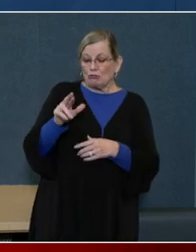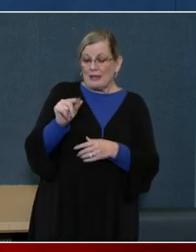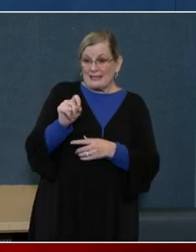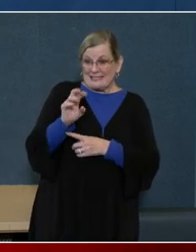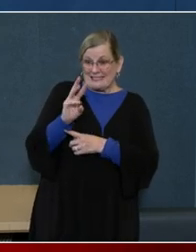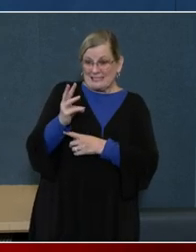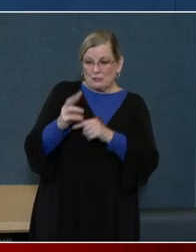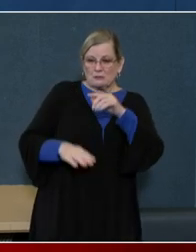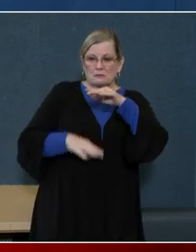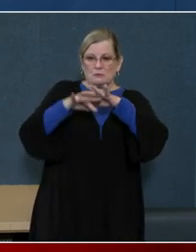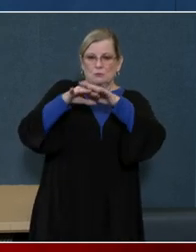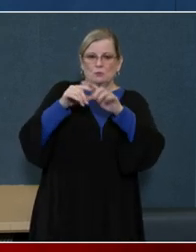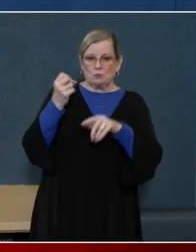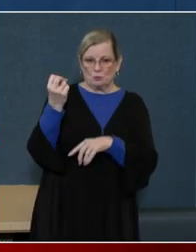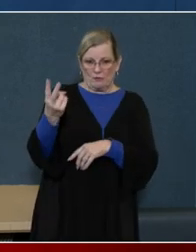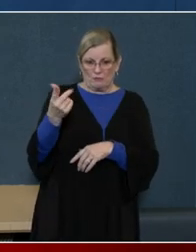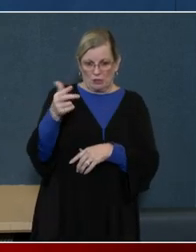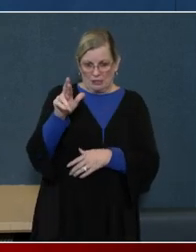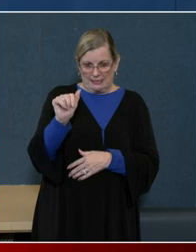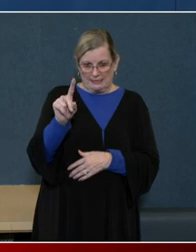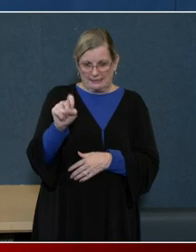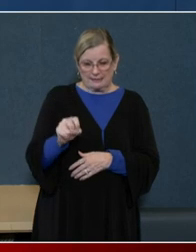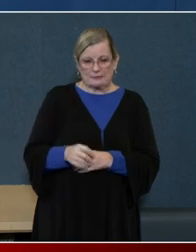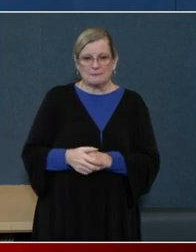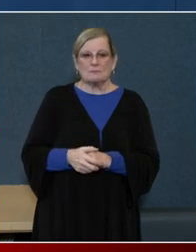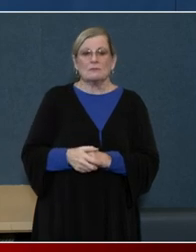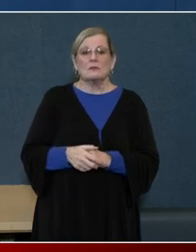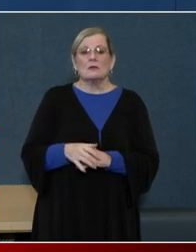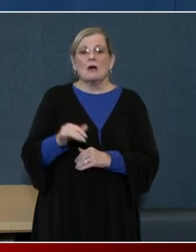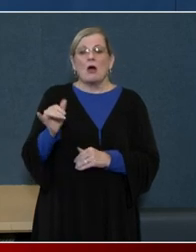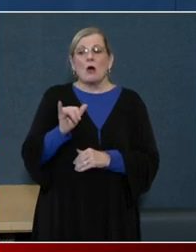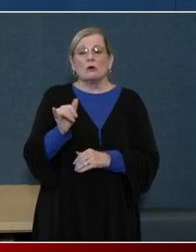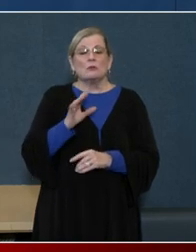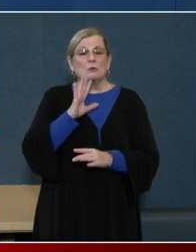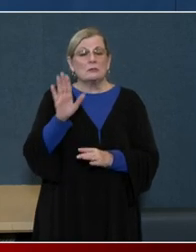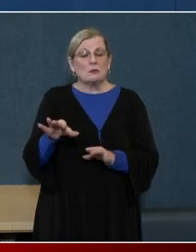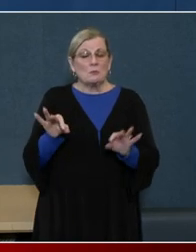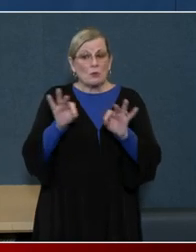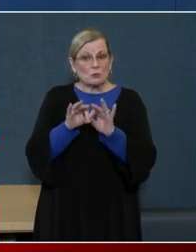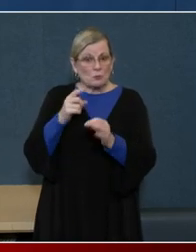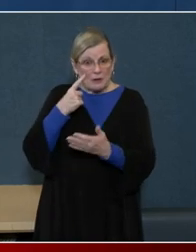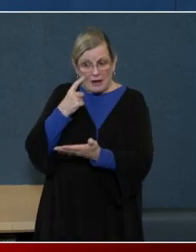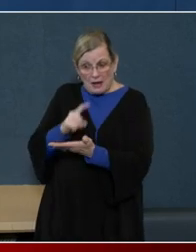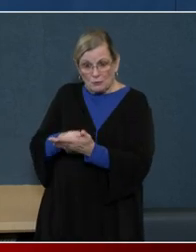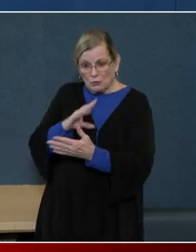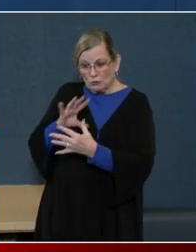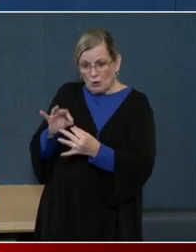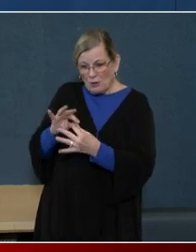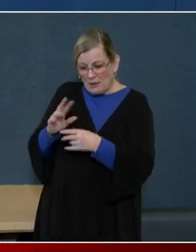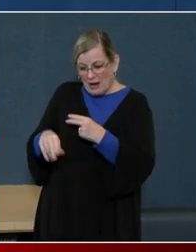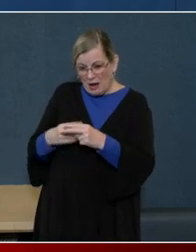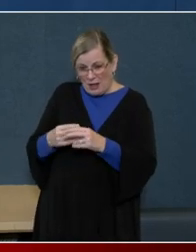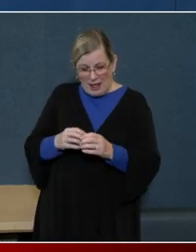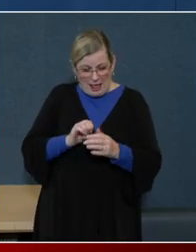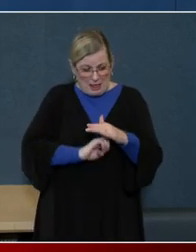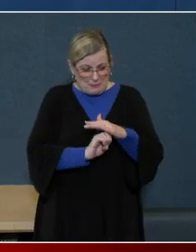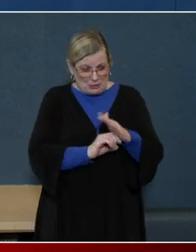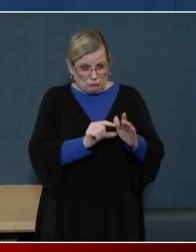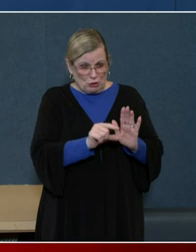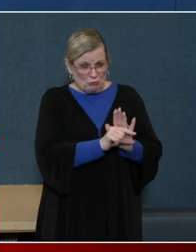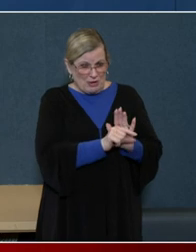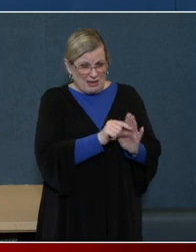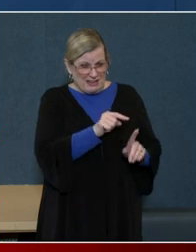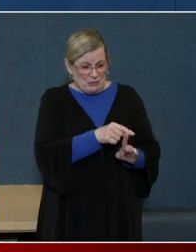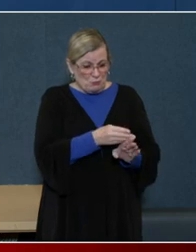the discussion this morning, it's important also to note when we speak of elementary grades, pre-K through 5, this also